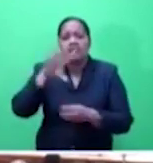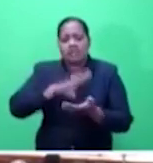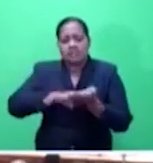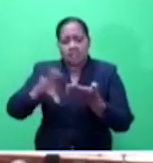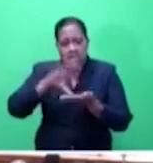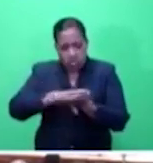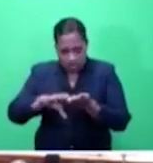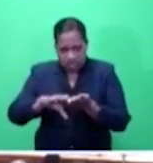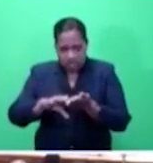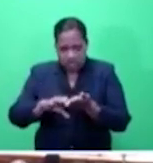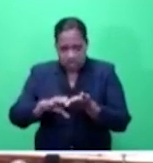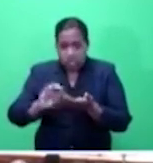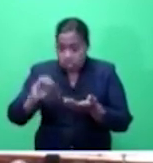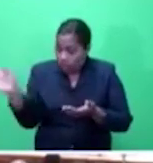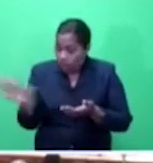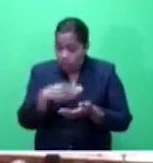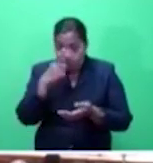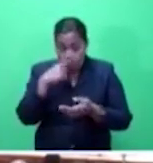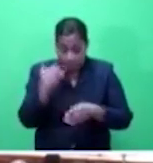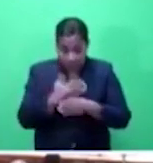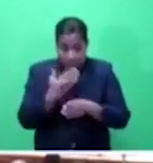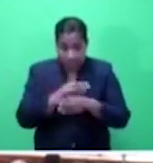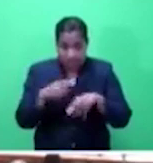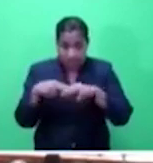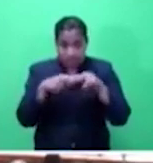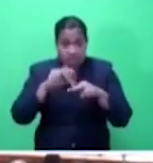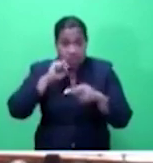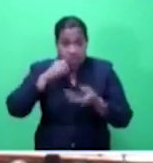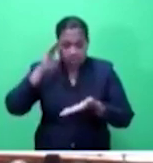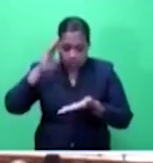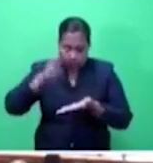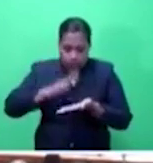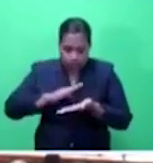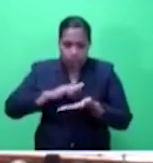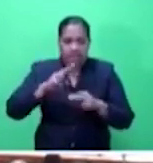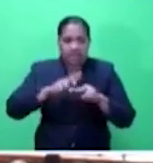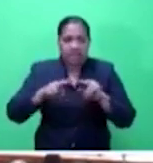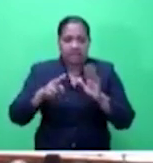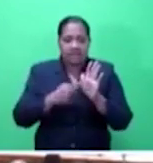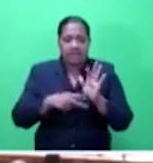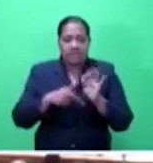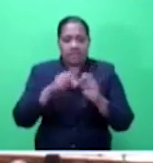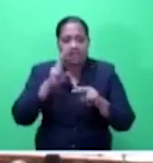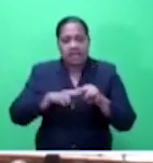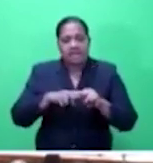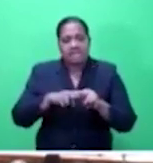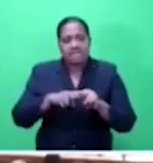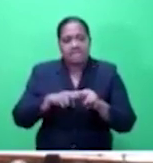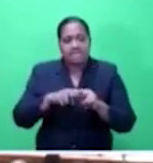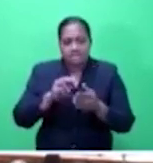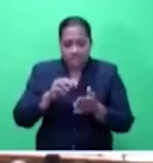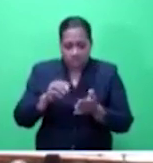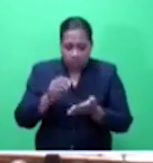in Fiji, we will reduce the FNPF contribution from 8% to 5%, effective from 1